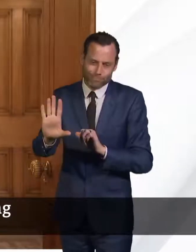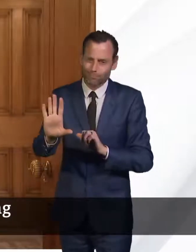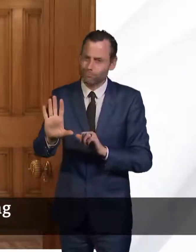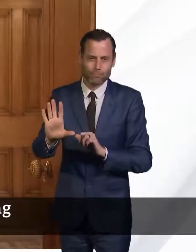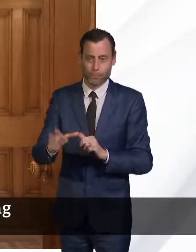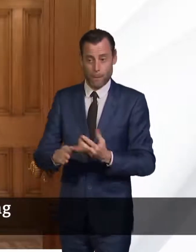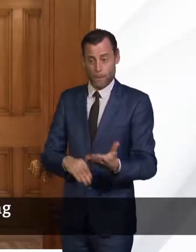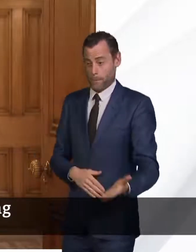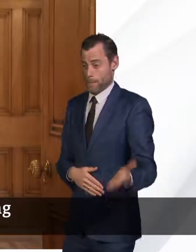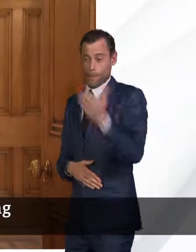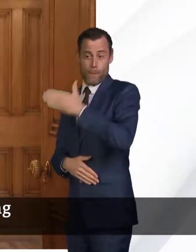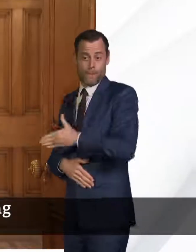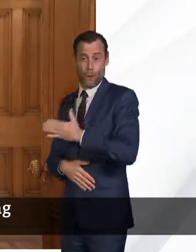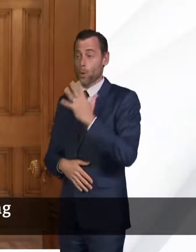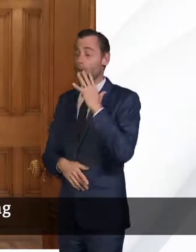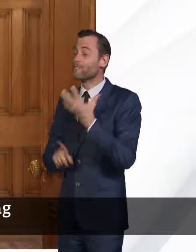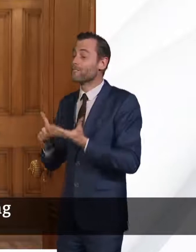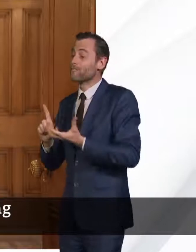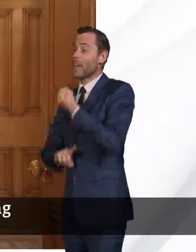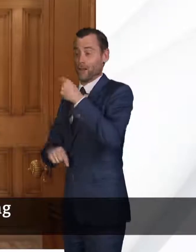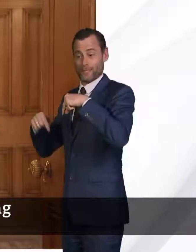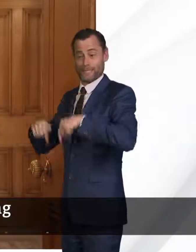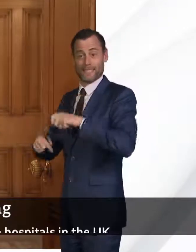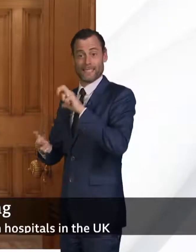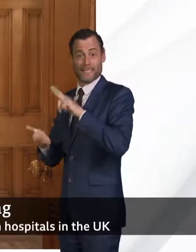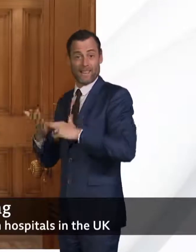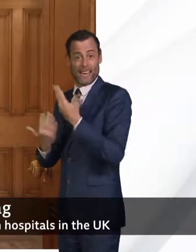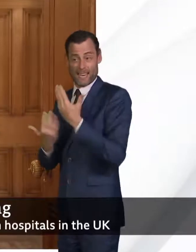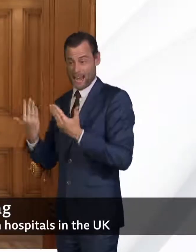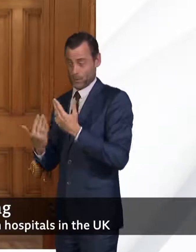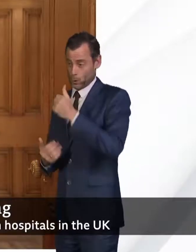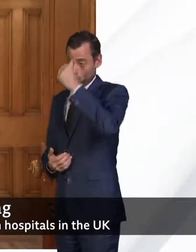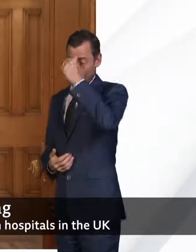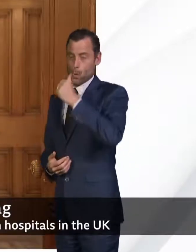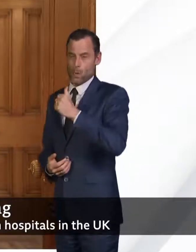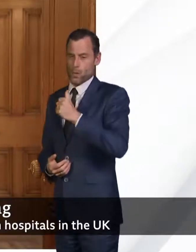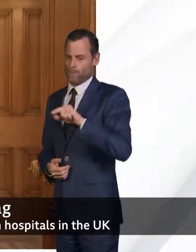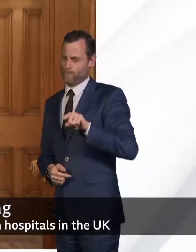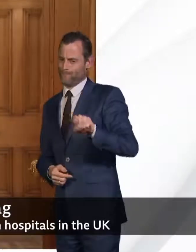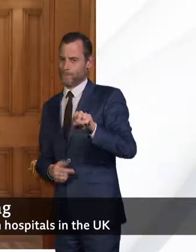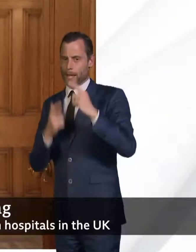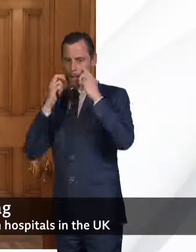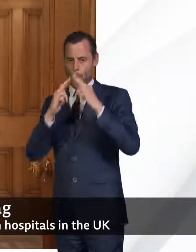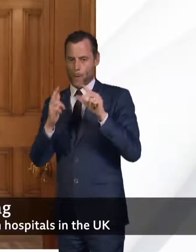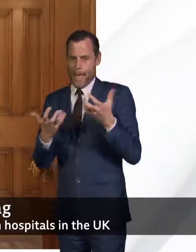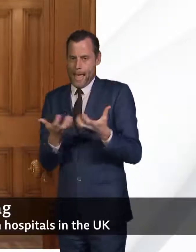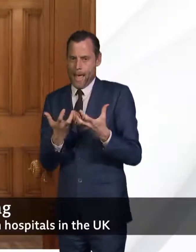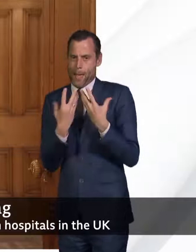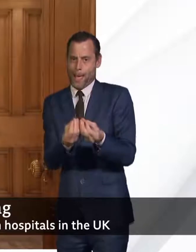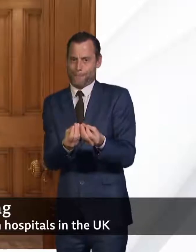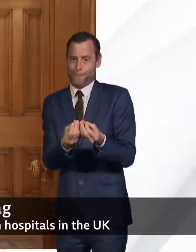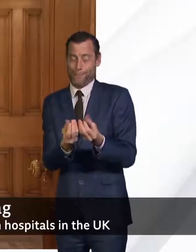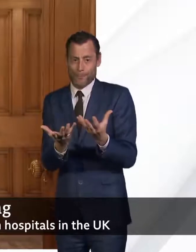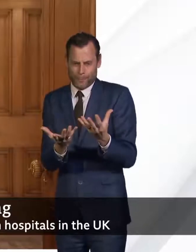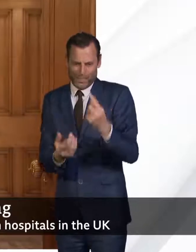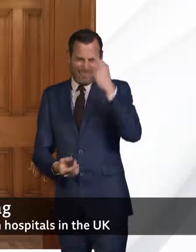we knew that there was a very significant challenge with care homes, not least because of the frailty